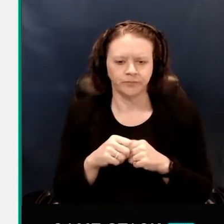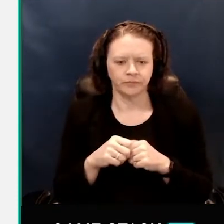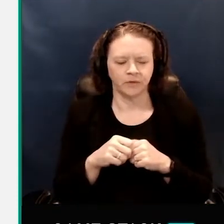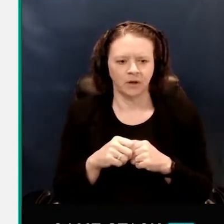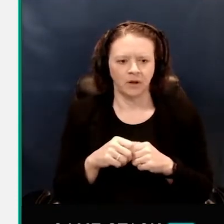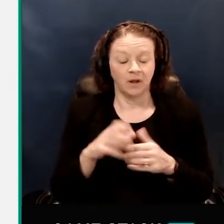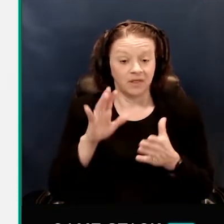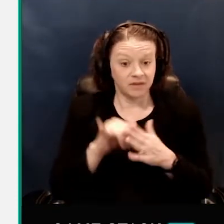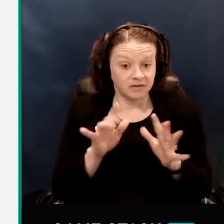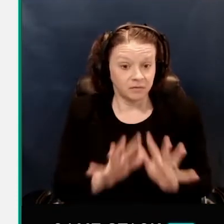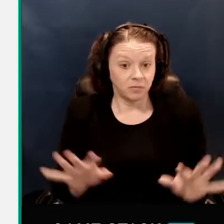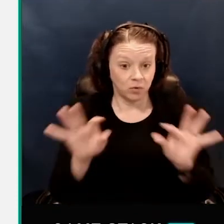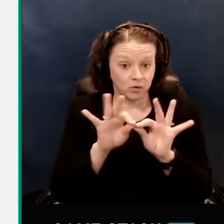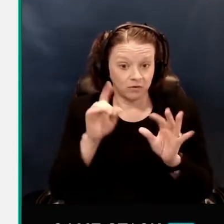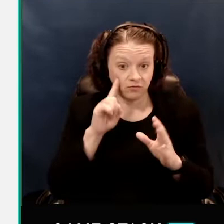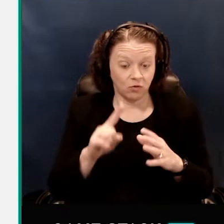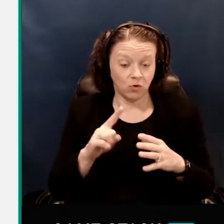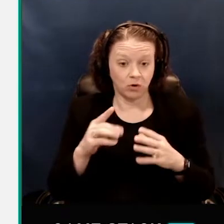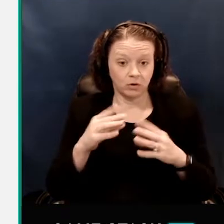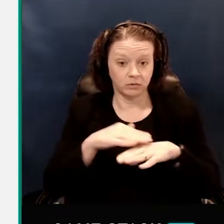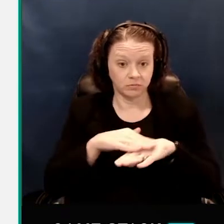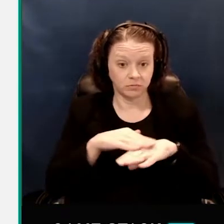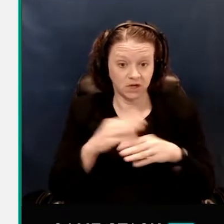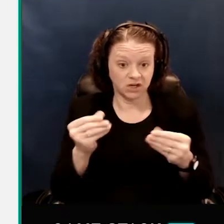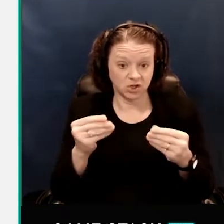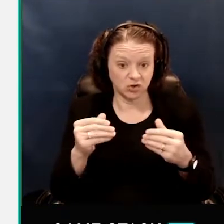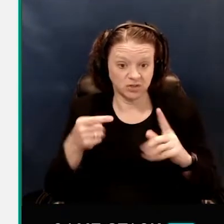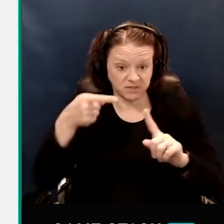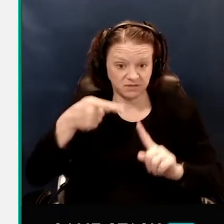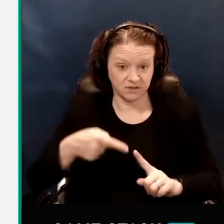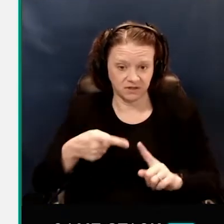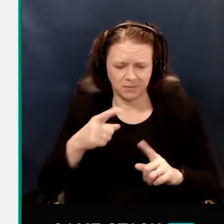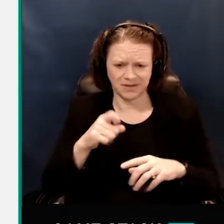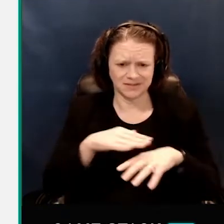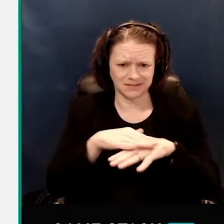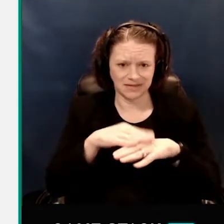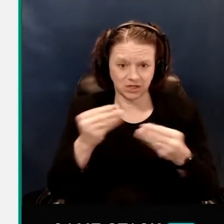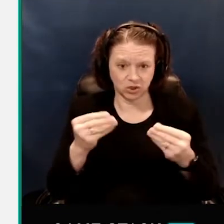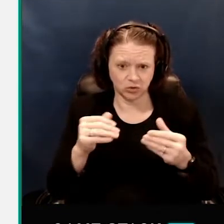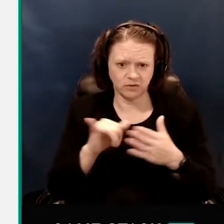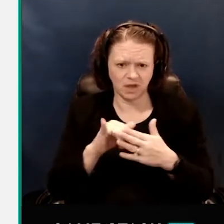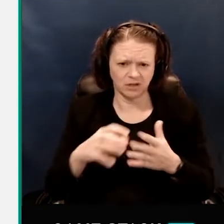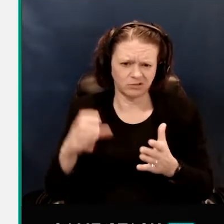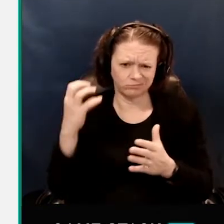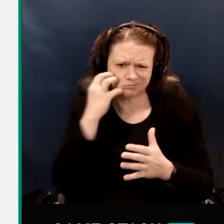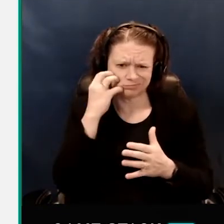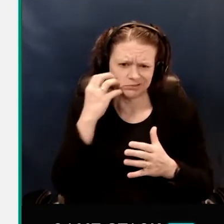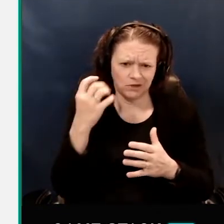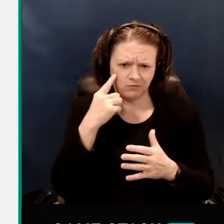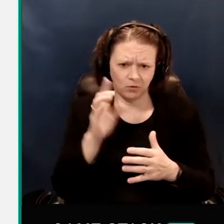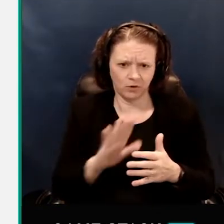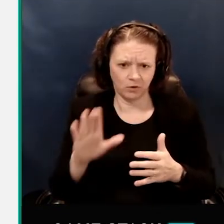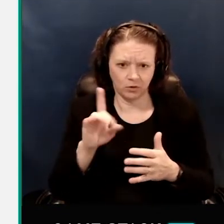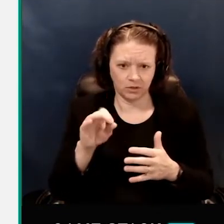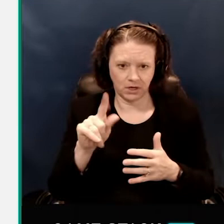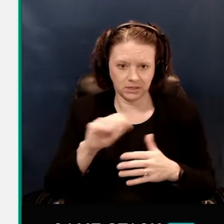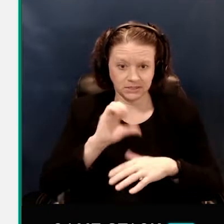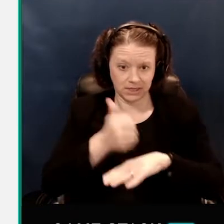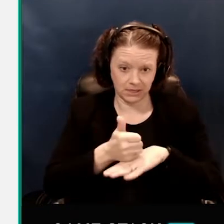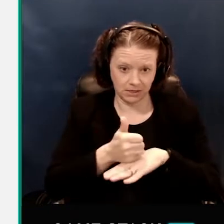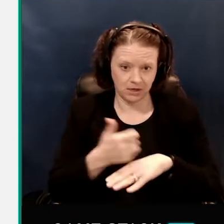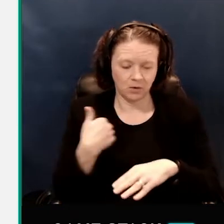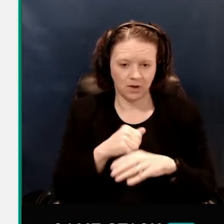because there are a lot of textures make up a large part of your data set. And so we have to consider the situation where you have to